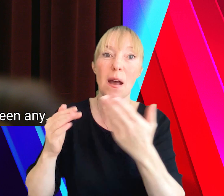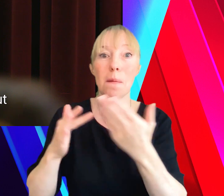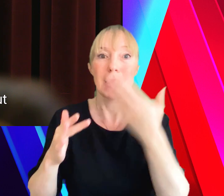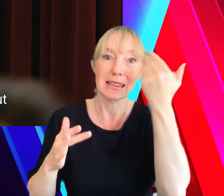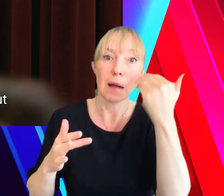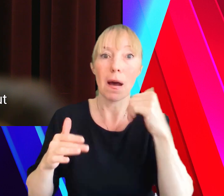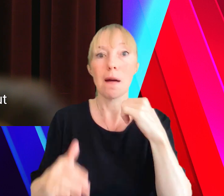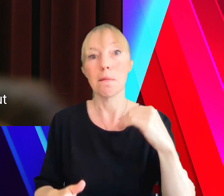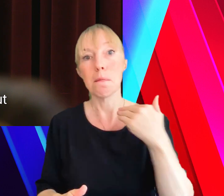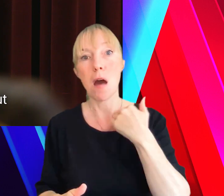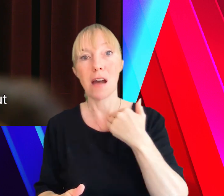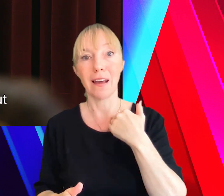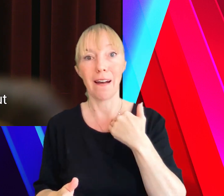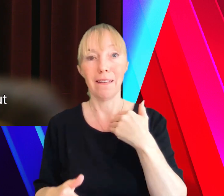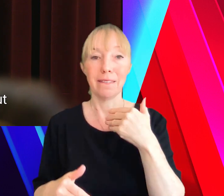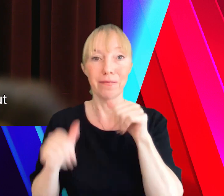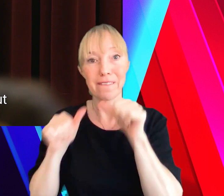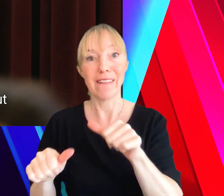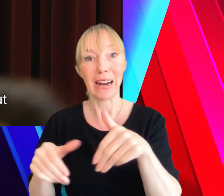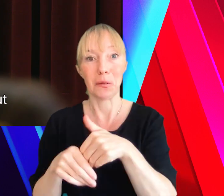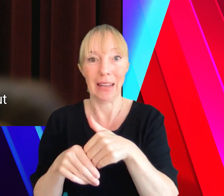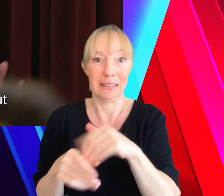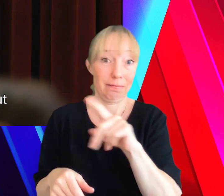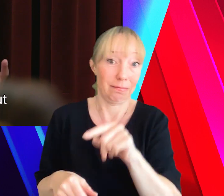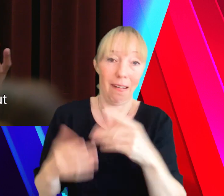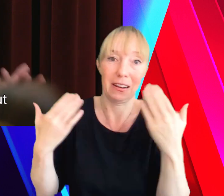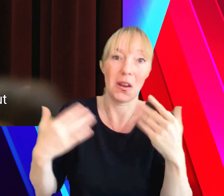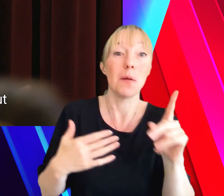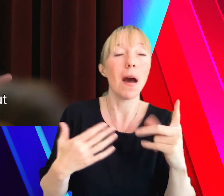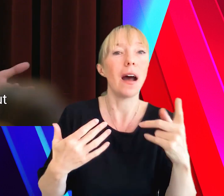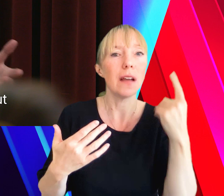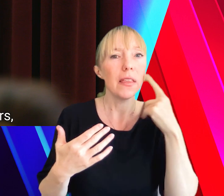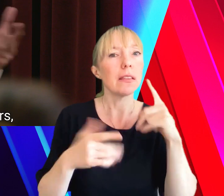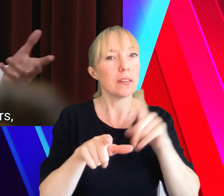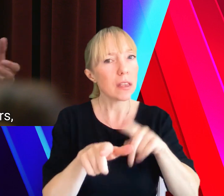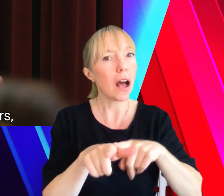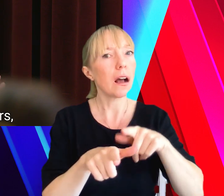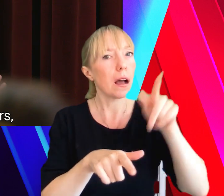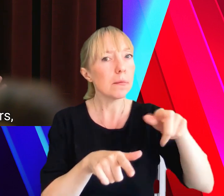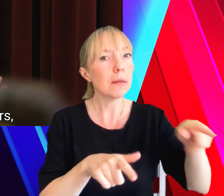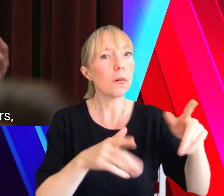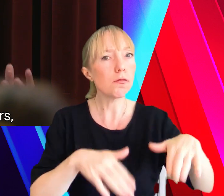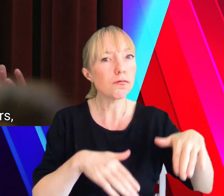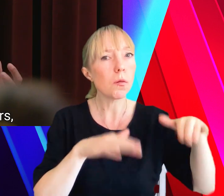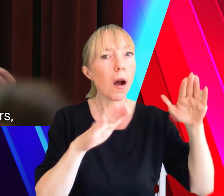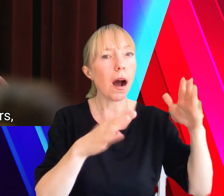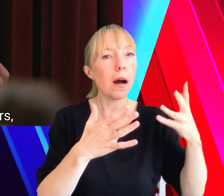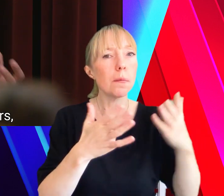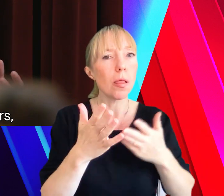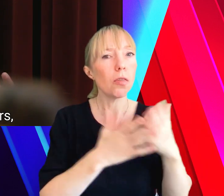any, maybe I'm not the target audience, but do you think there's, like a lot of you were saying, you sort of grew